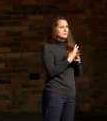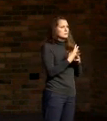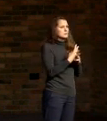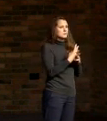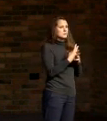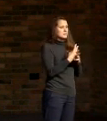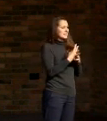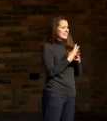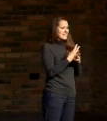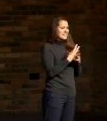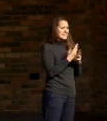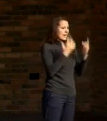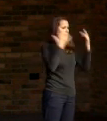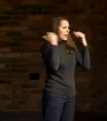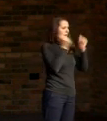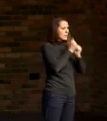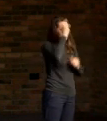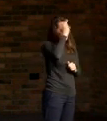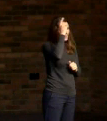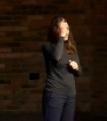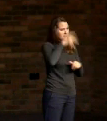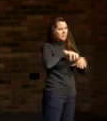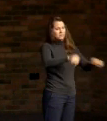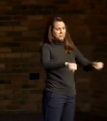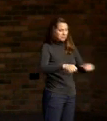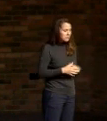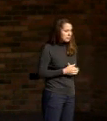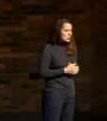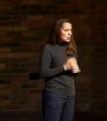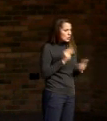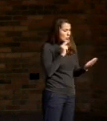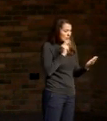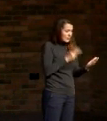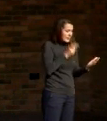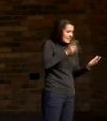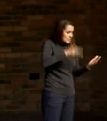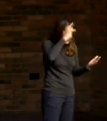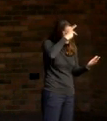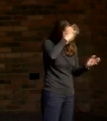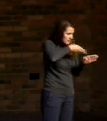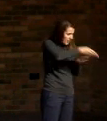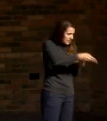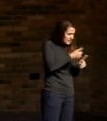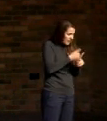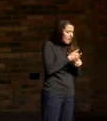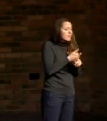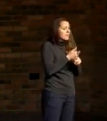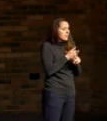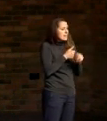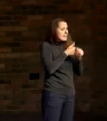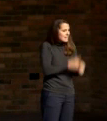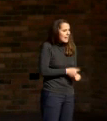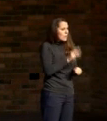carried away with philosophy. If we look into the history of philosophy, the father of